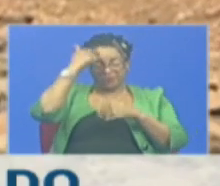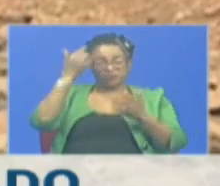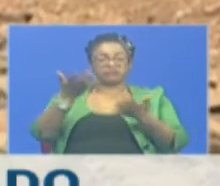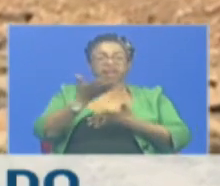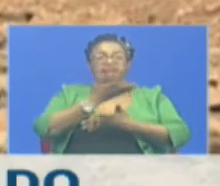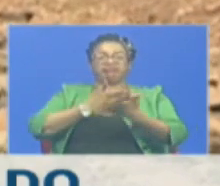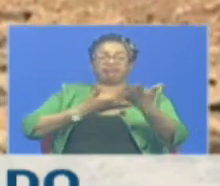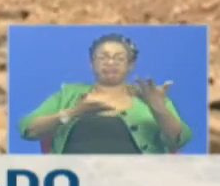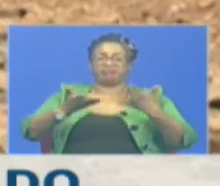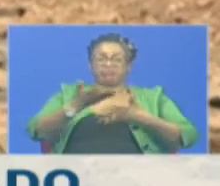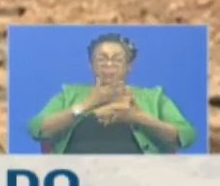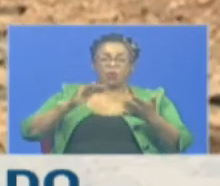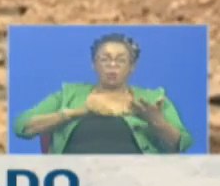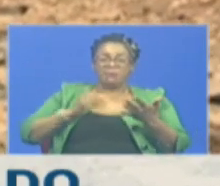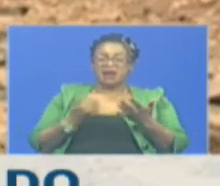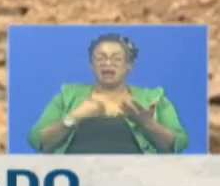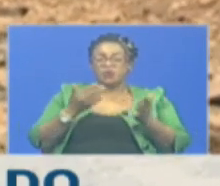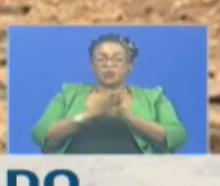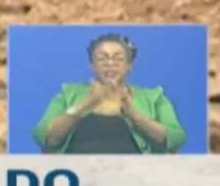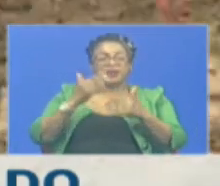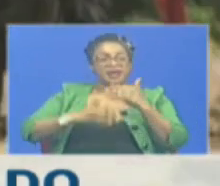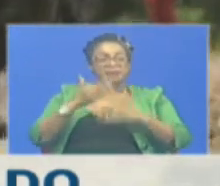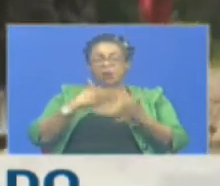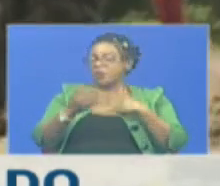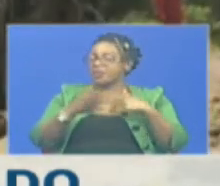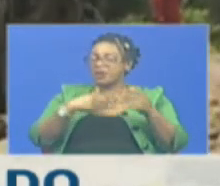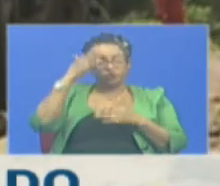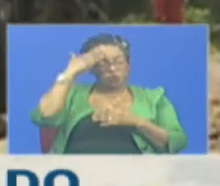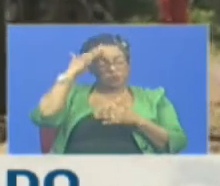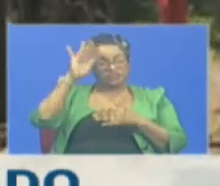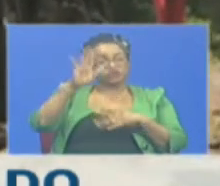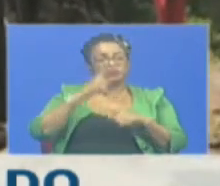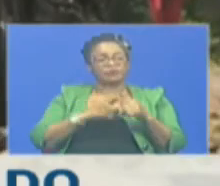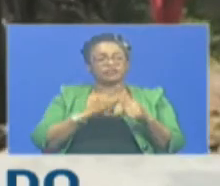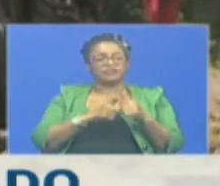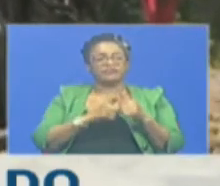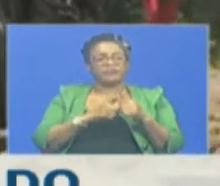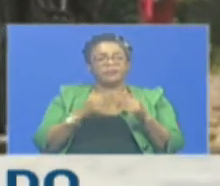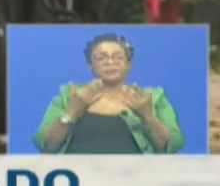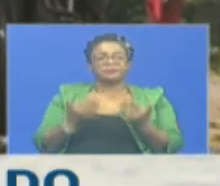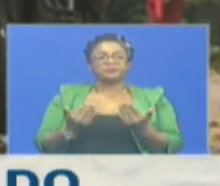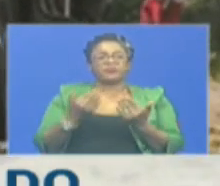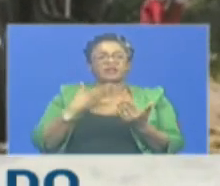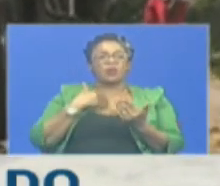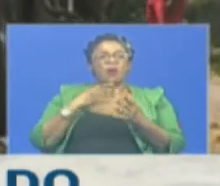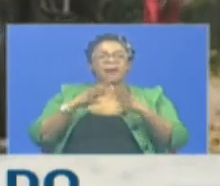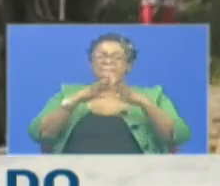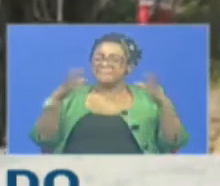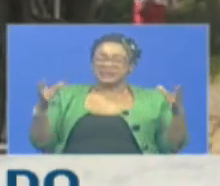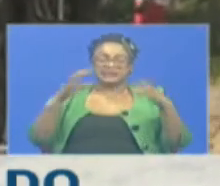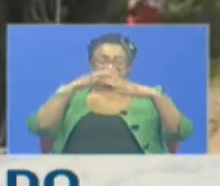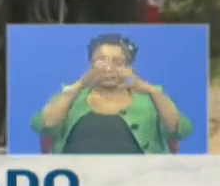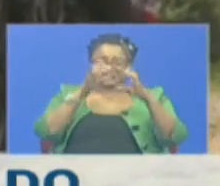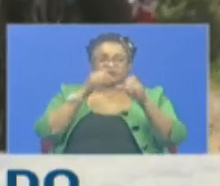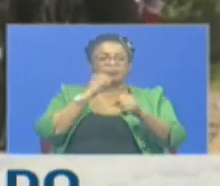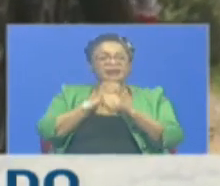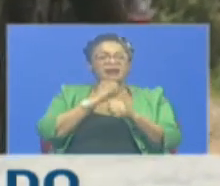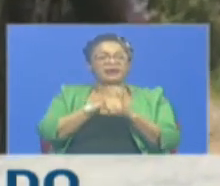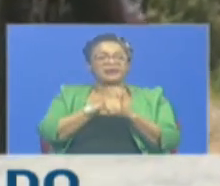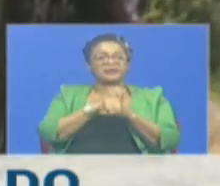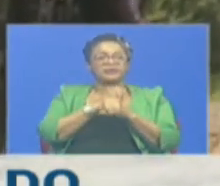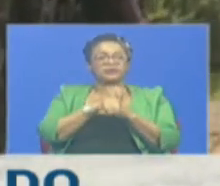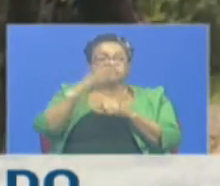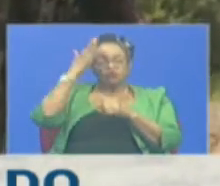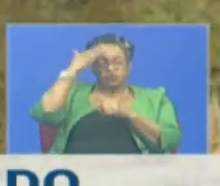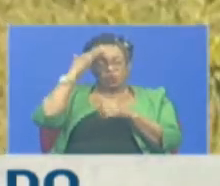may have had with her neighbors without knowing that she was positive. They now want mass testing to be conducted to establish their level